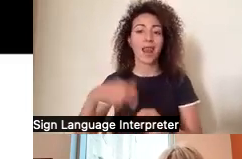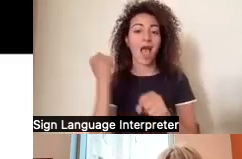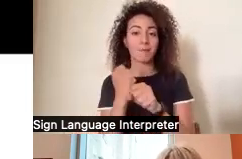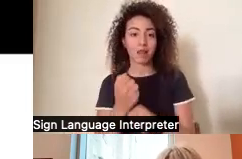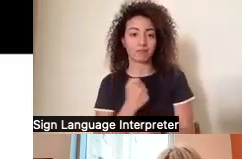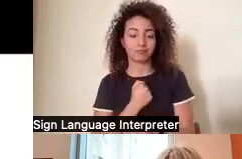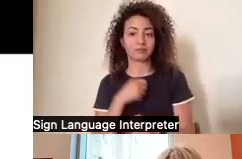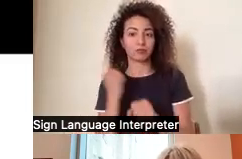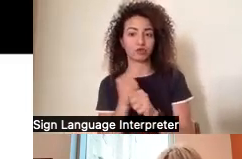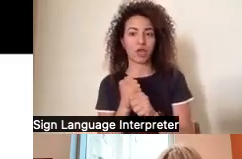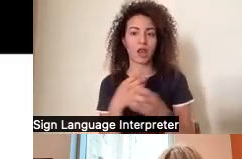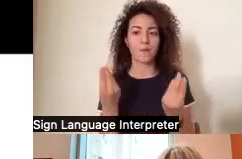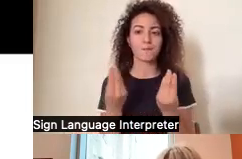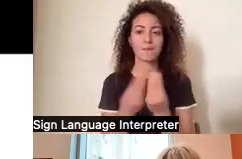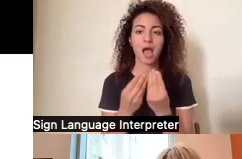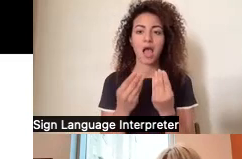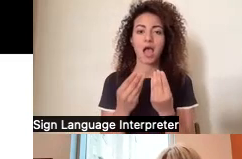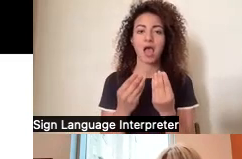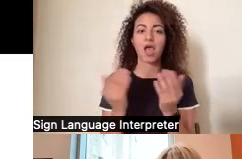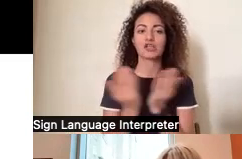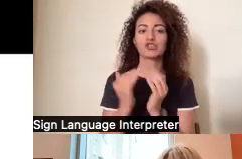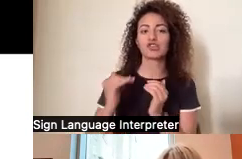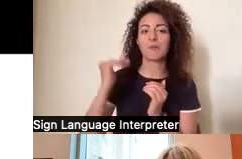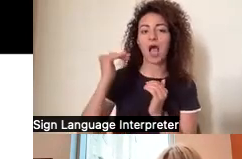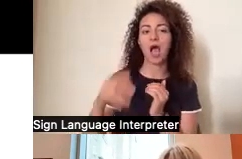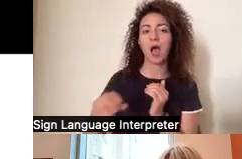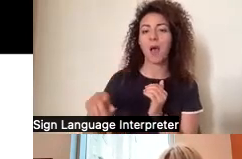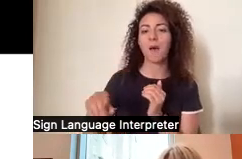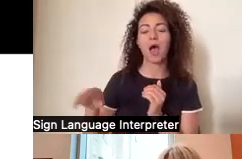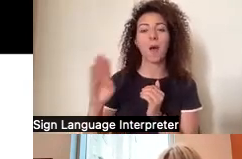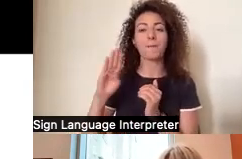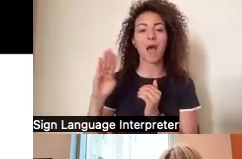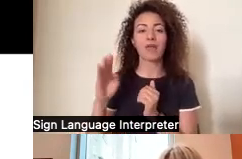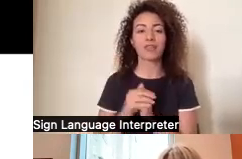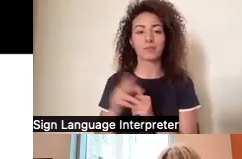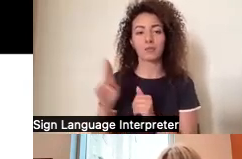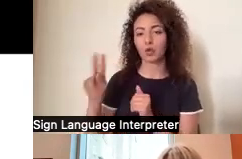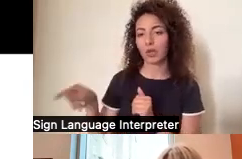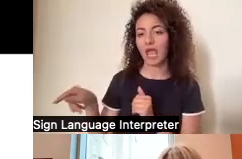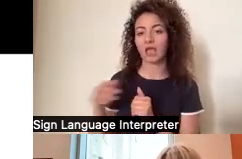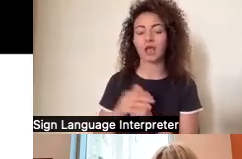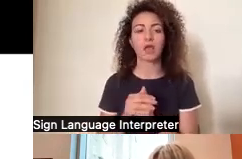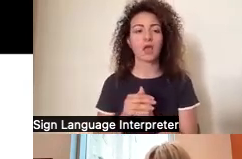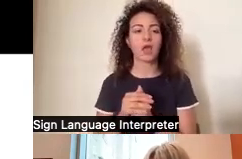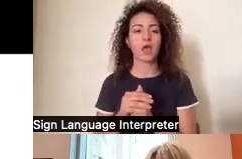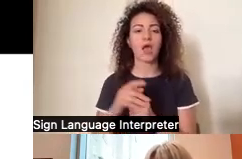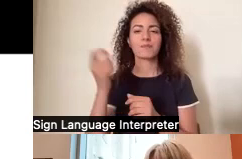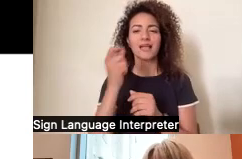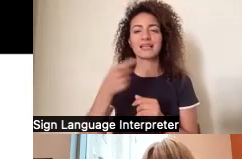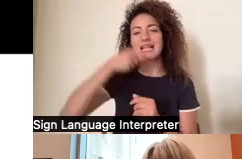pursuing with colleagues from the University of Bath, including Rana Jawad, and that's the Ford Foundation and the UK Arts and Humanities Research